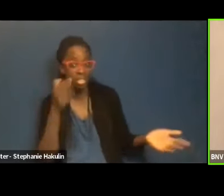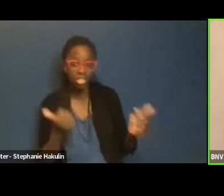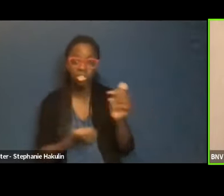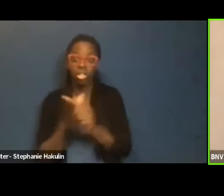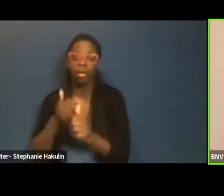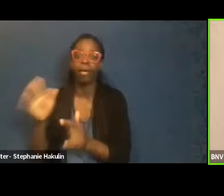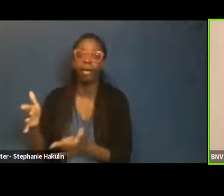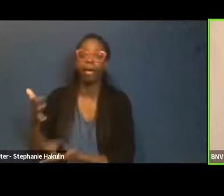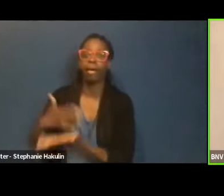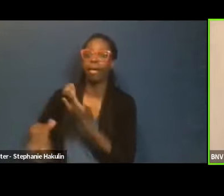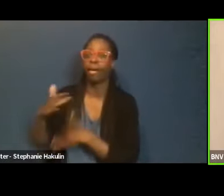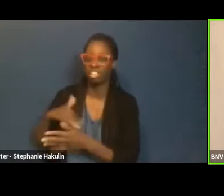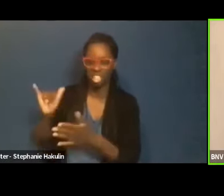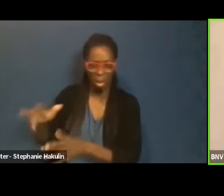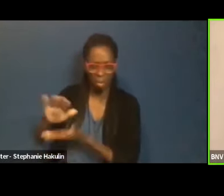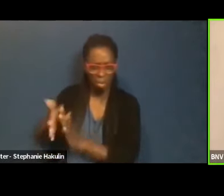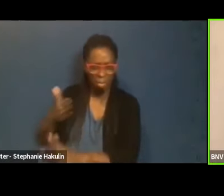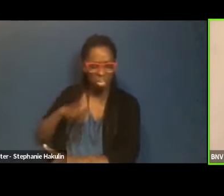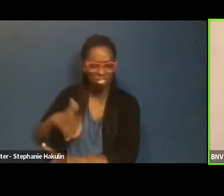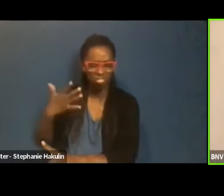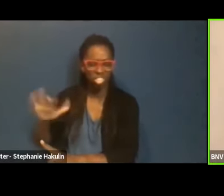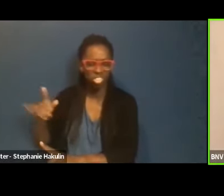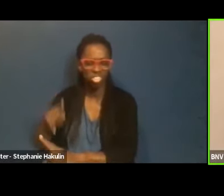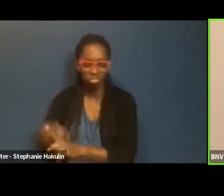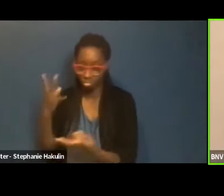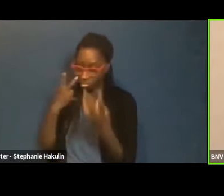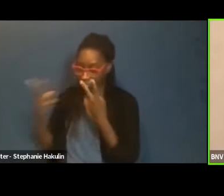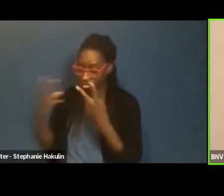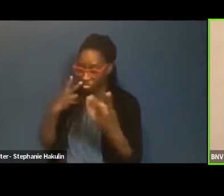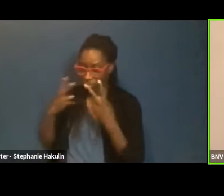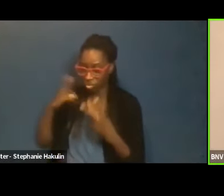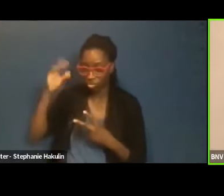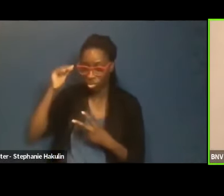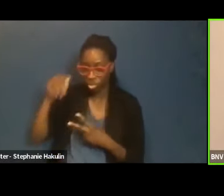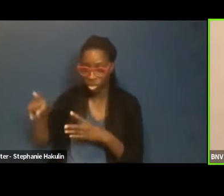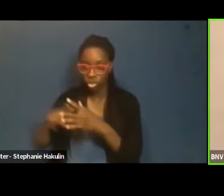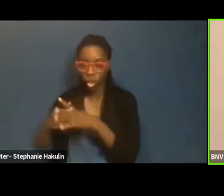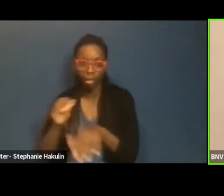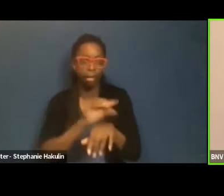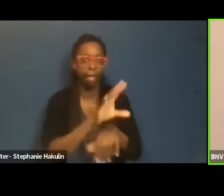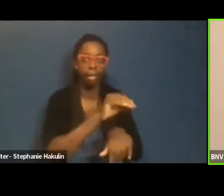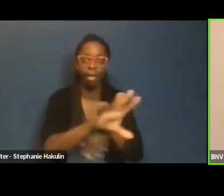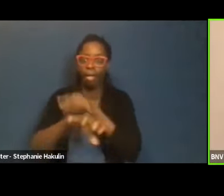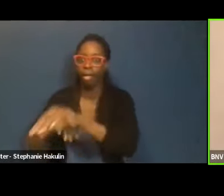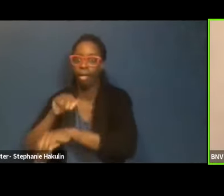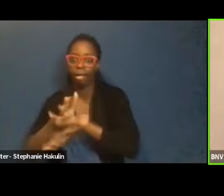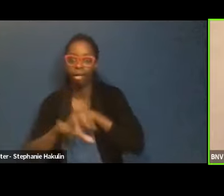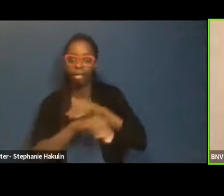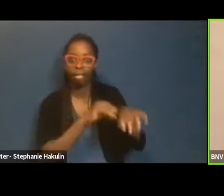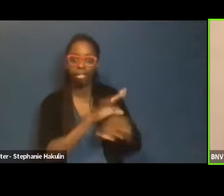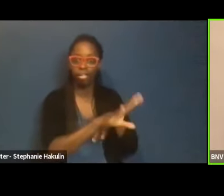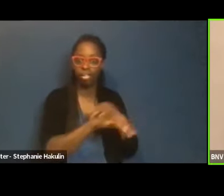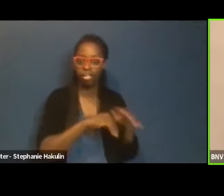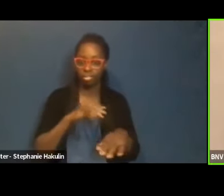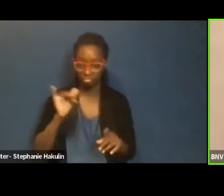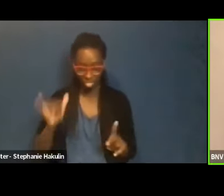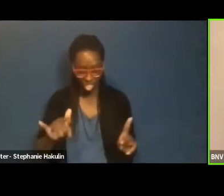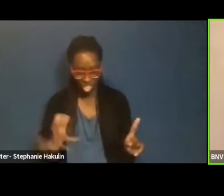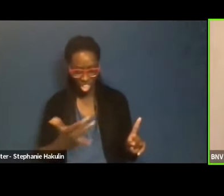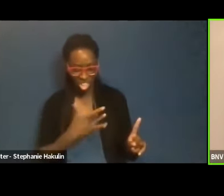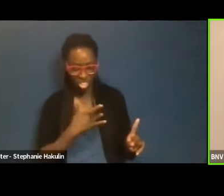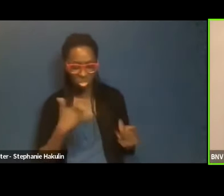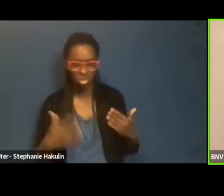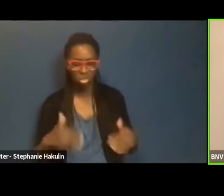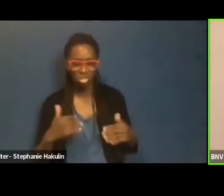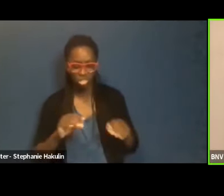allows bloodthirsty boys to plant bad seeds in her gardens, her temple sanded, our hearts, our pierced by pains of pain, as he watched beautiful girls, works of art only